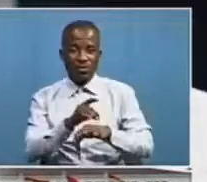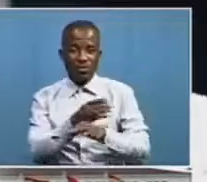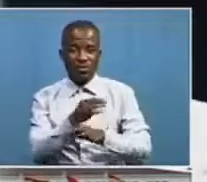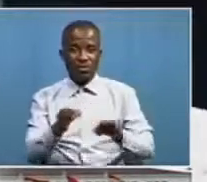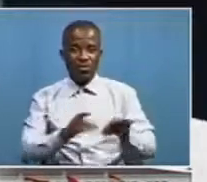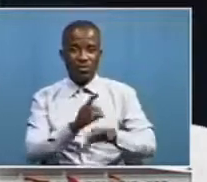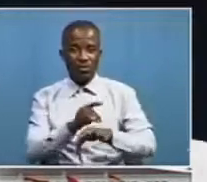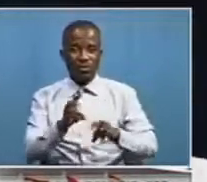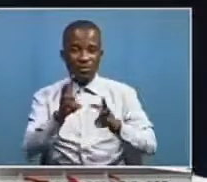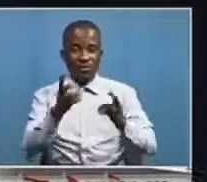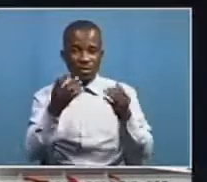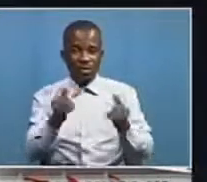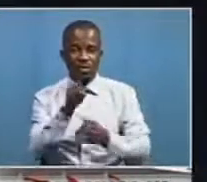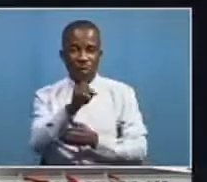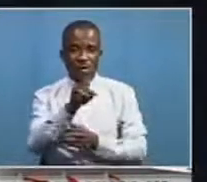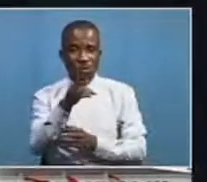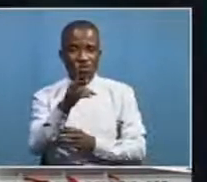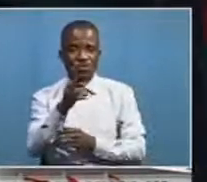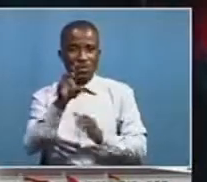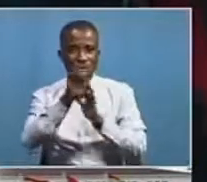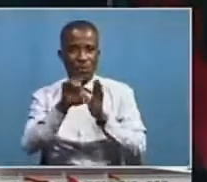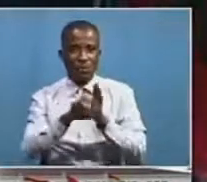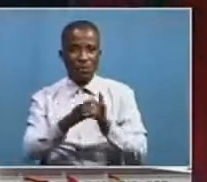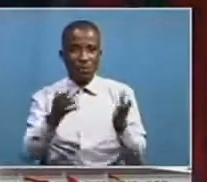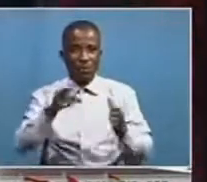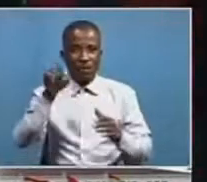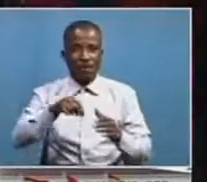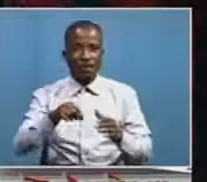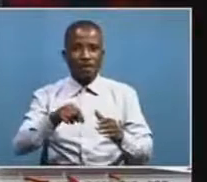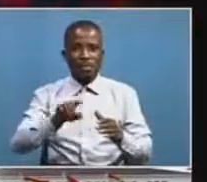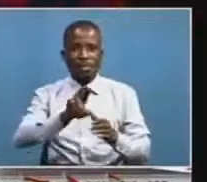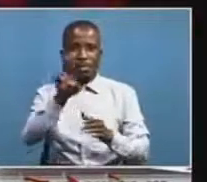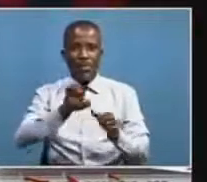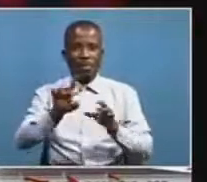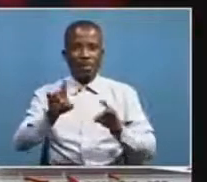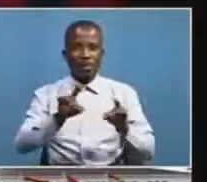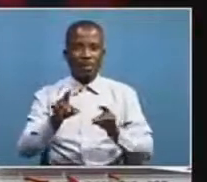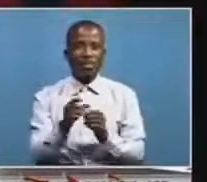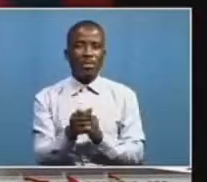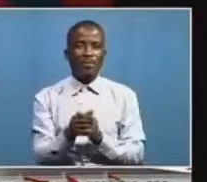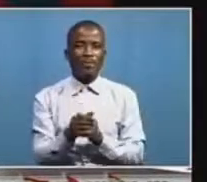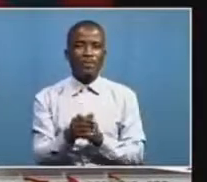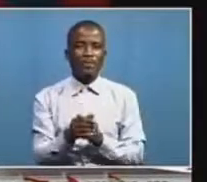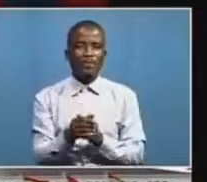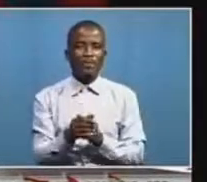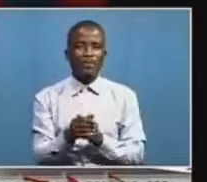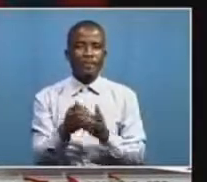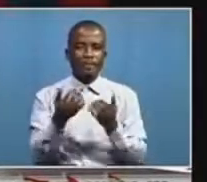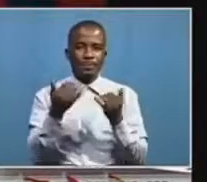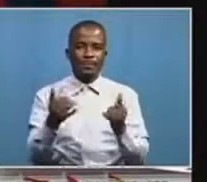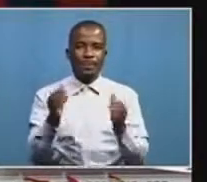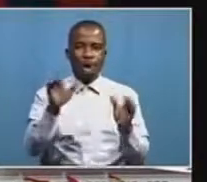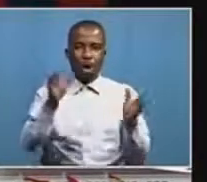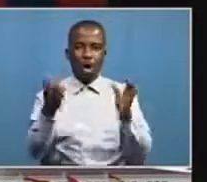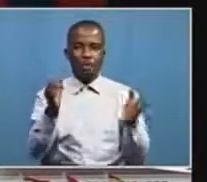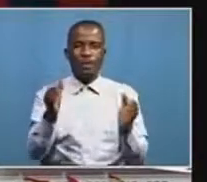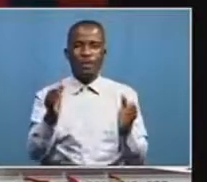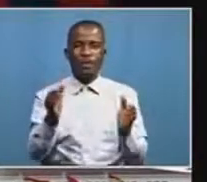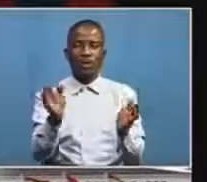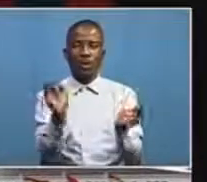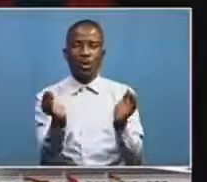33, 1 and 2 of the Constitution ought to be enforced in the High Court. End of quote. See also Eduse versus Attorney